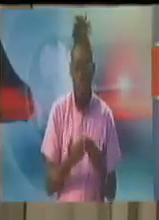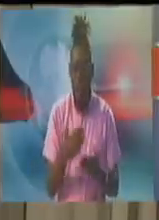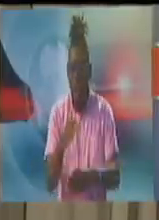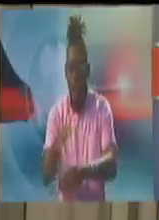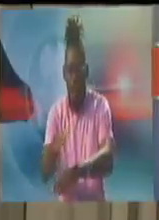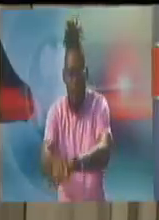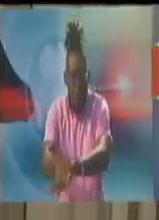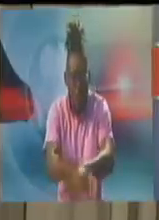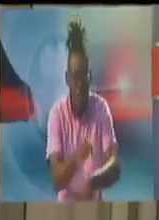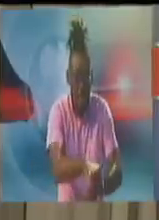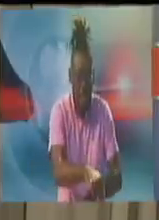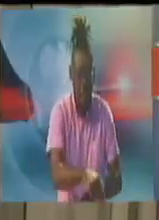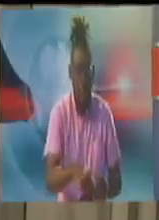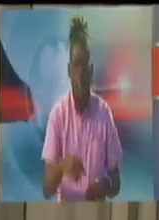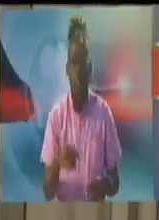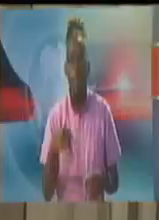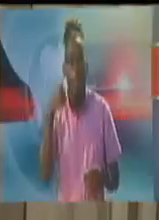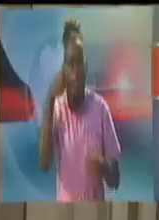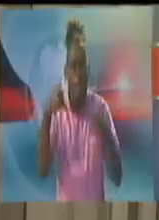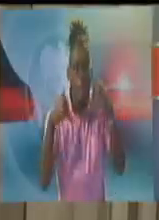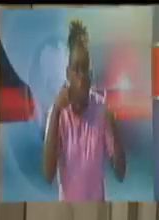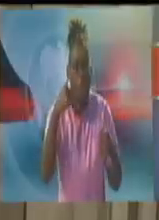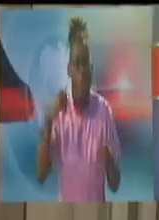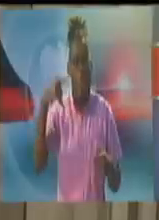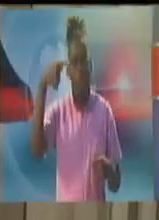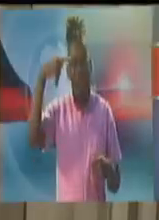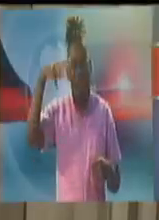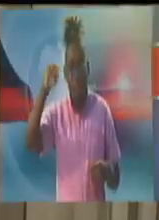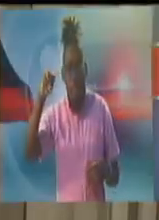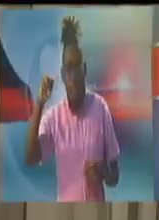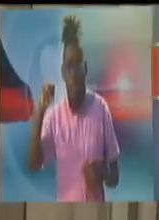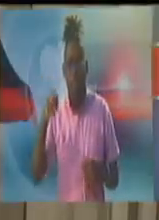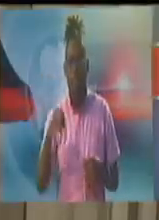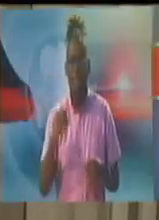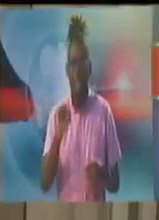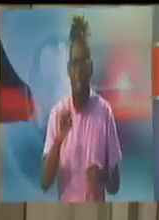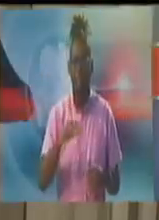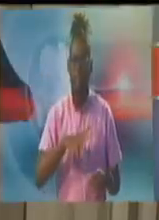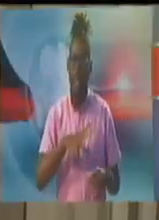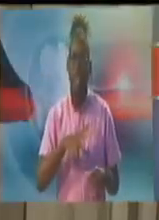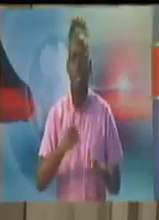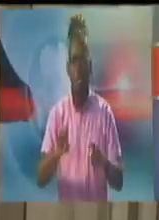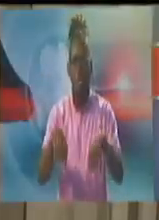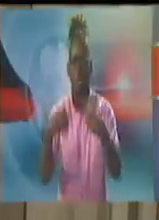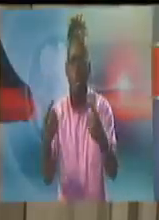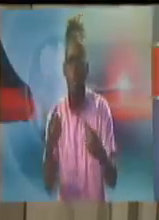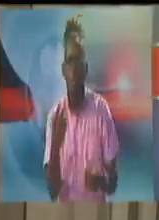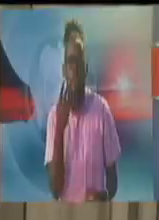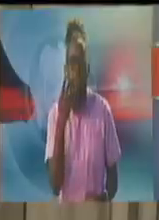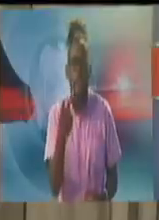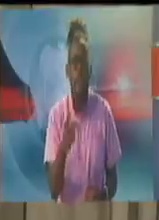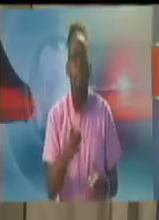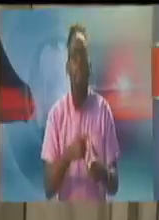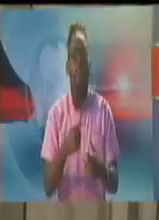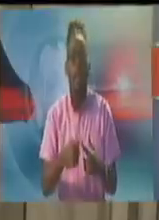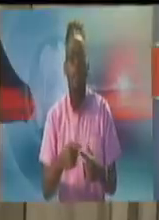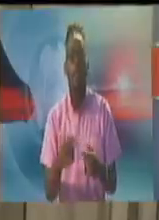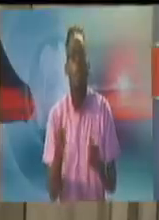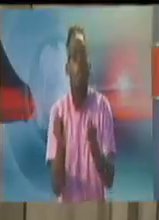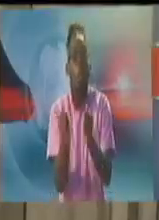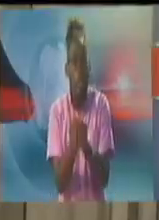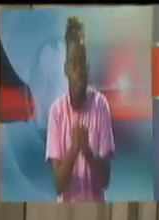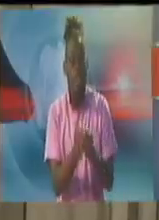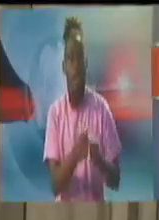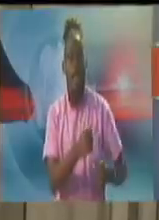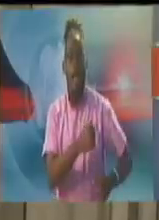of the Honorable Prime Minister. He gave the go-ahead for us to go and scope it and to check it. By the next morning, we were there with the Defence Force. Corporate sponsorship